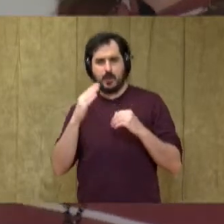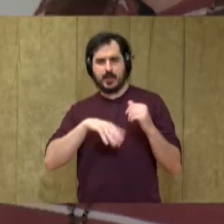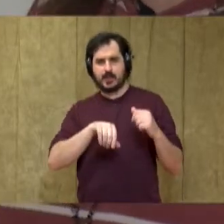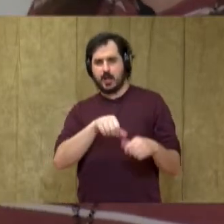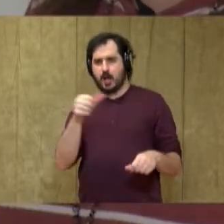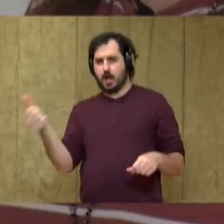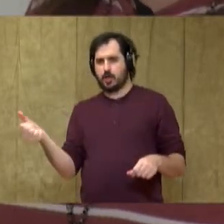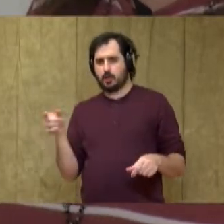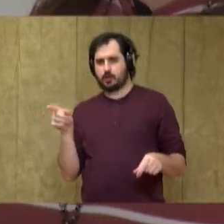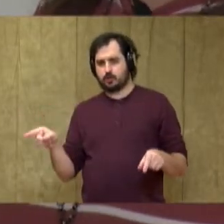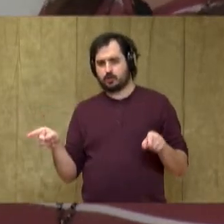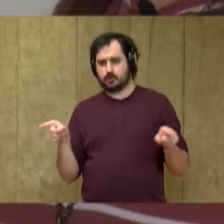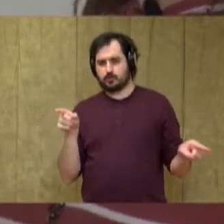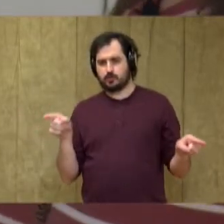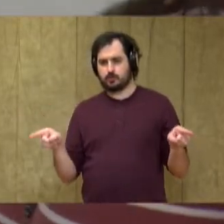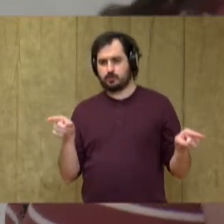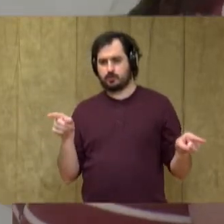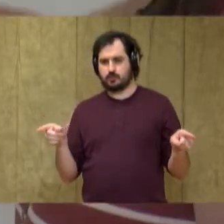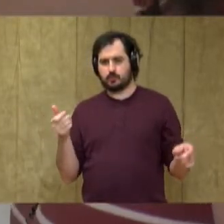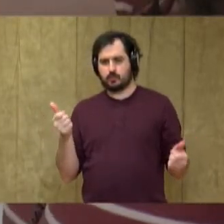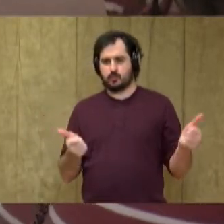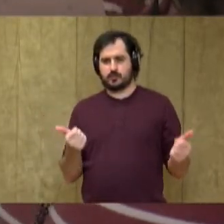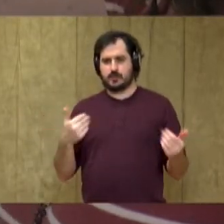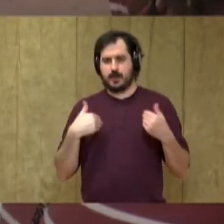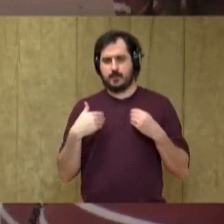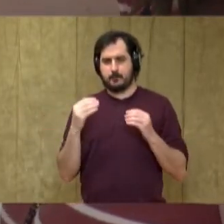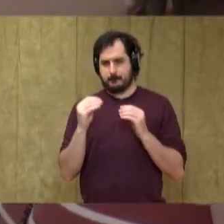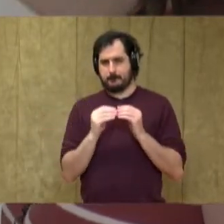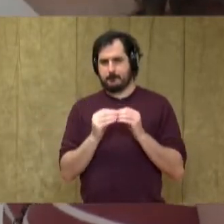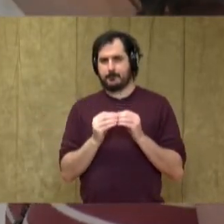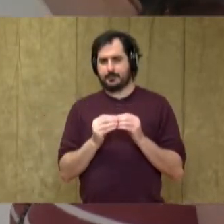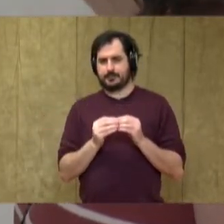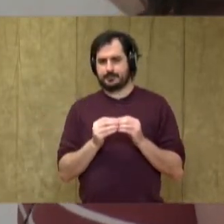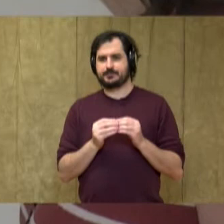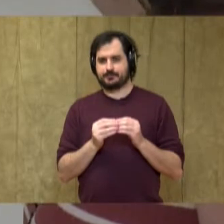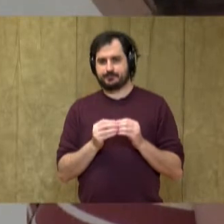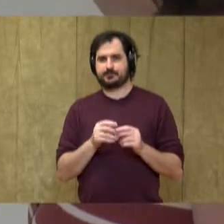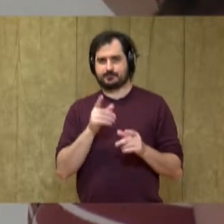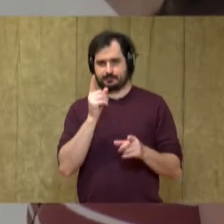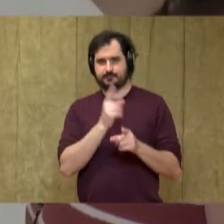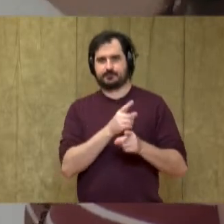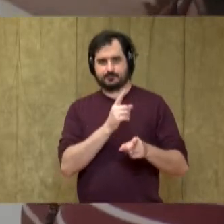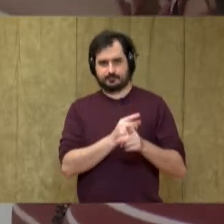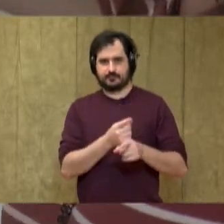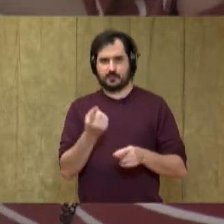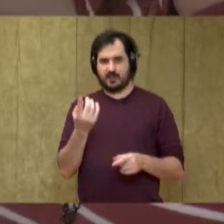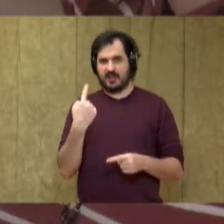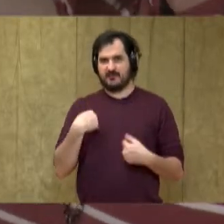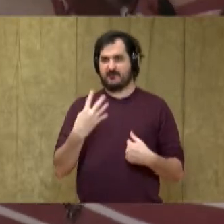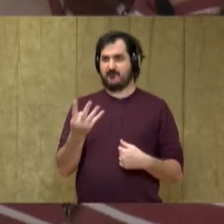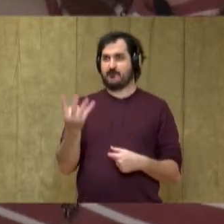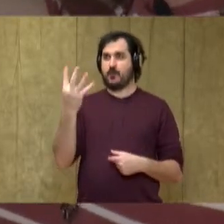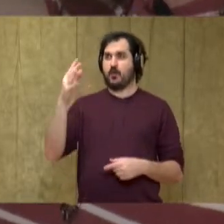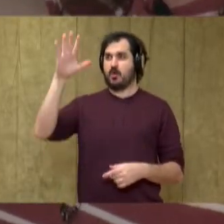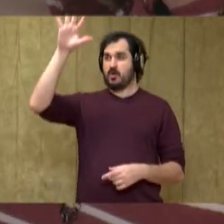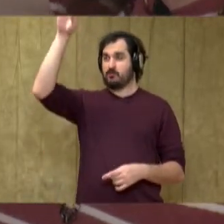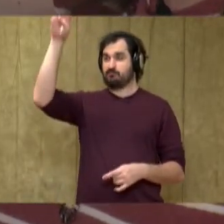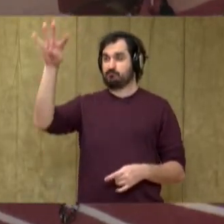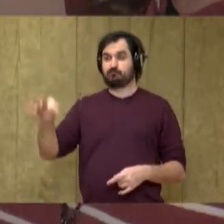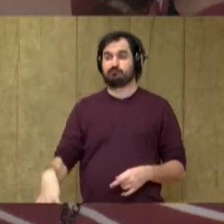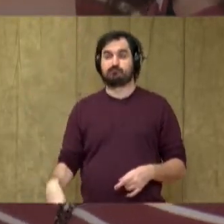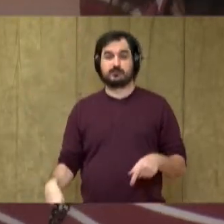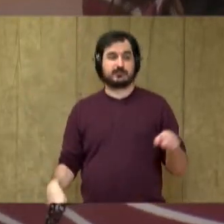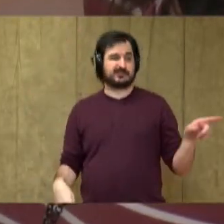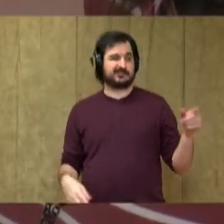this one? This is a lot less shaded, right? This has 4 entire columns shaded. This only